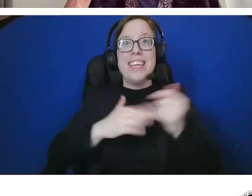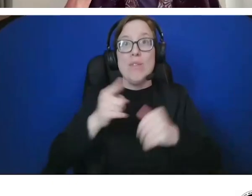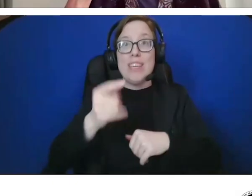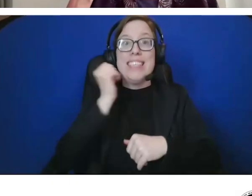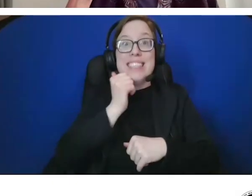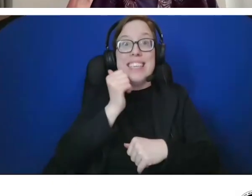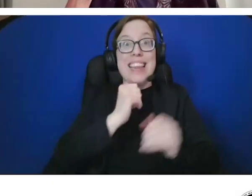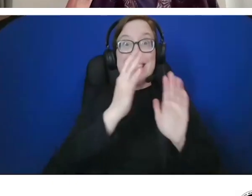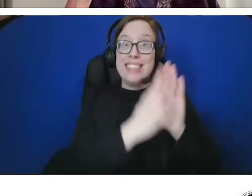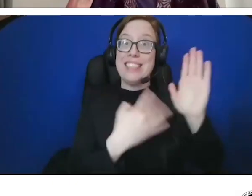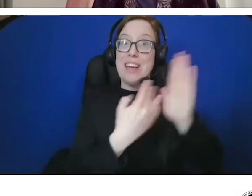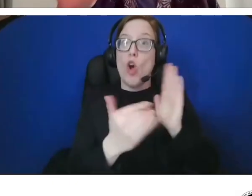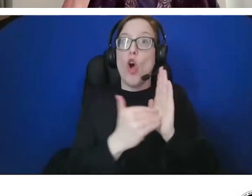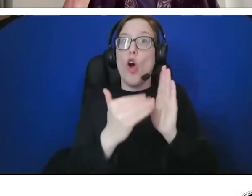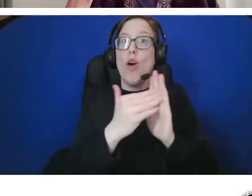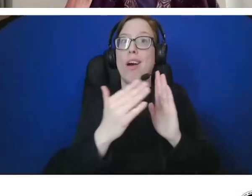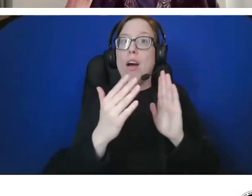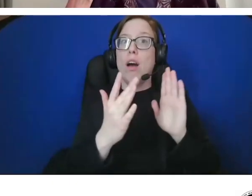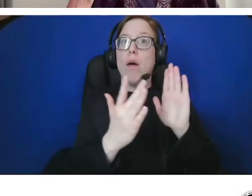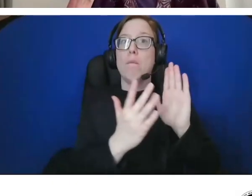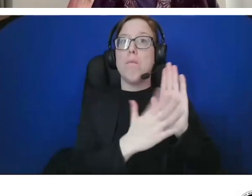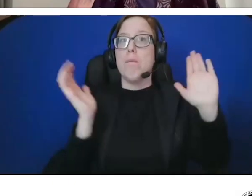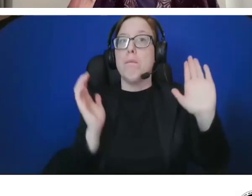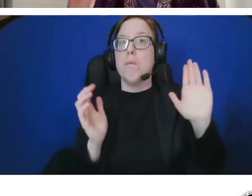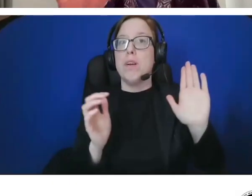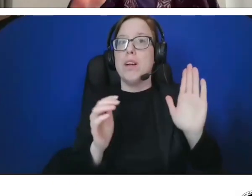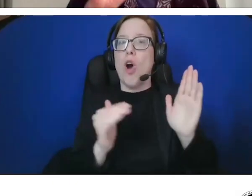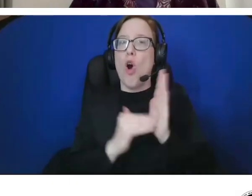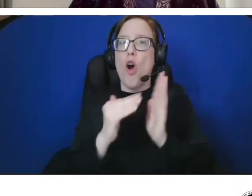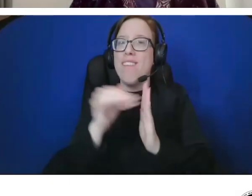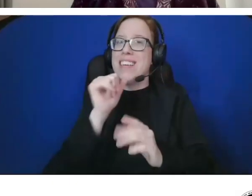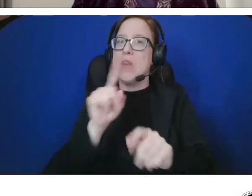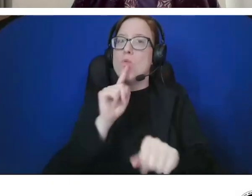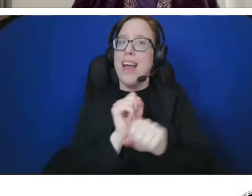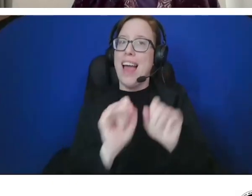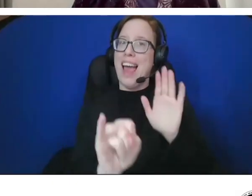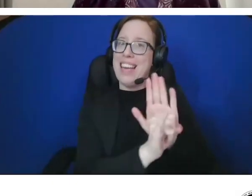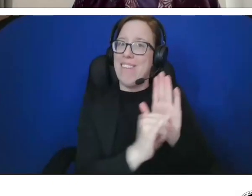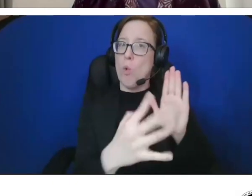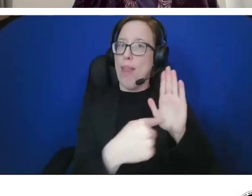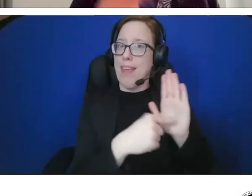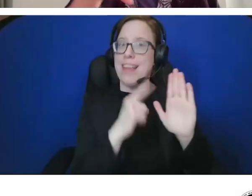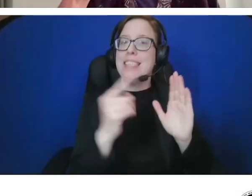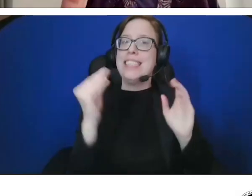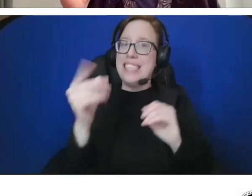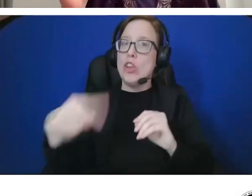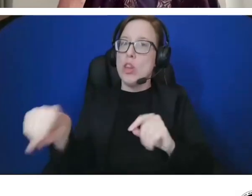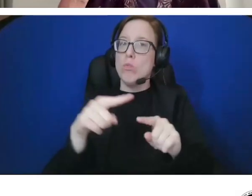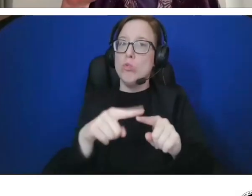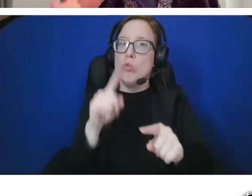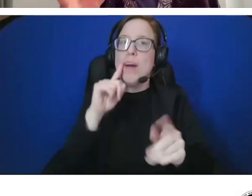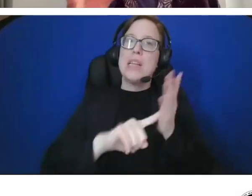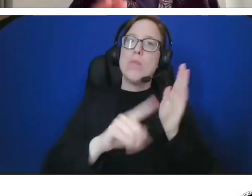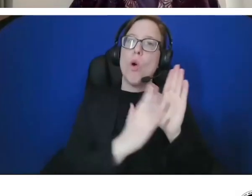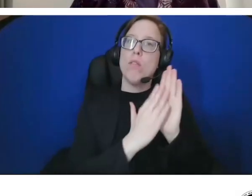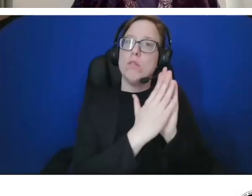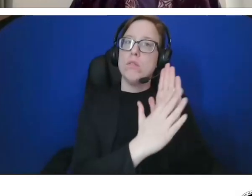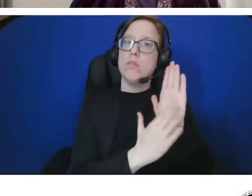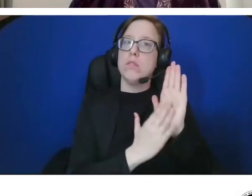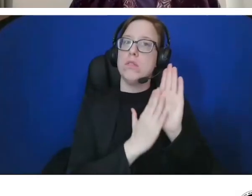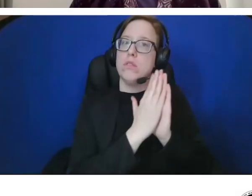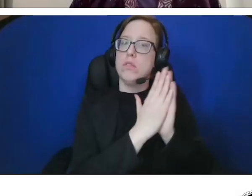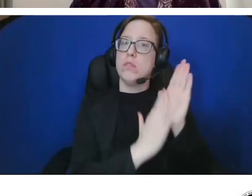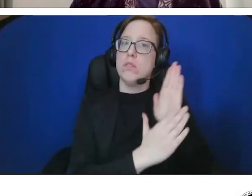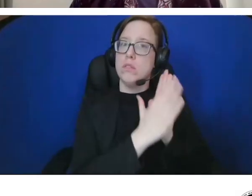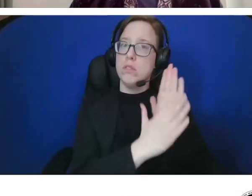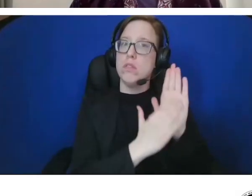Even when they're doing the daily schedule, too often they're not really identifying what it is. So teach them to explore the object